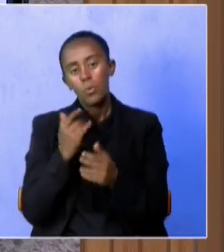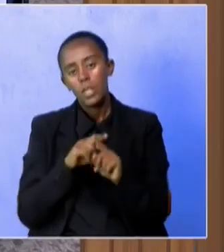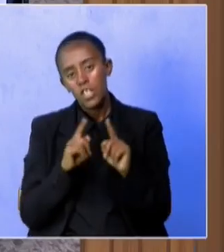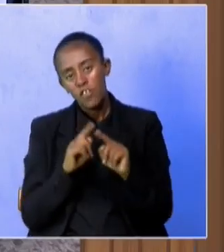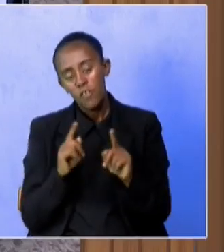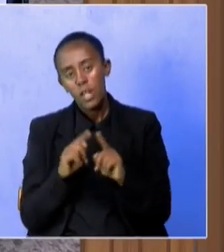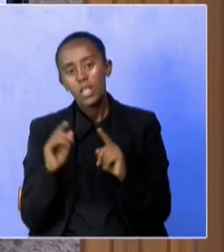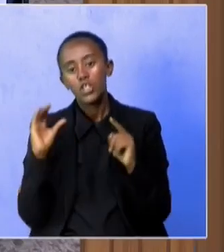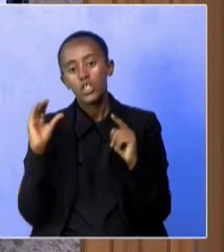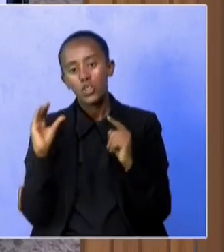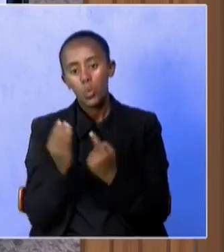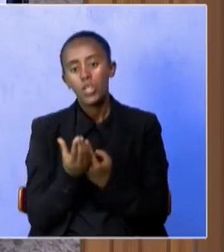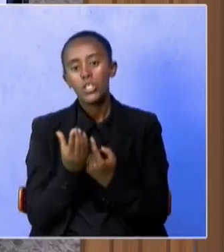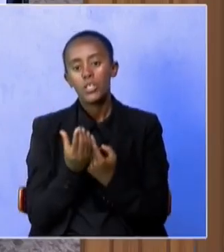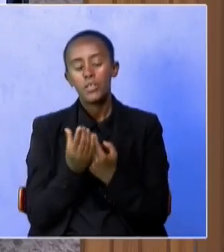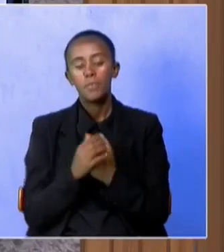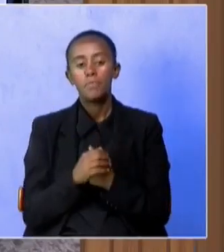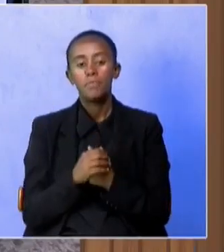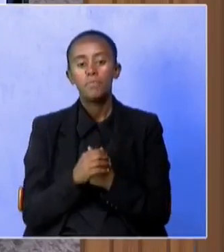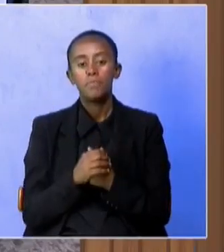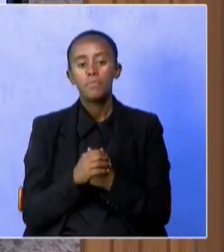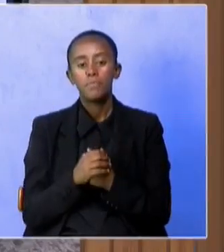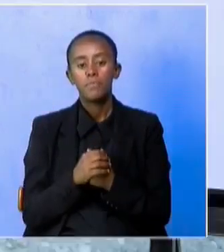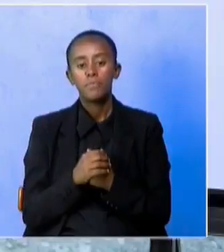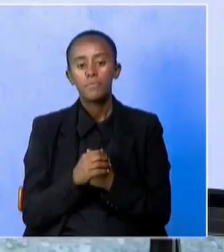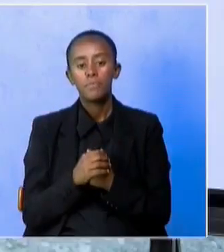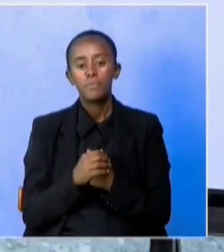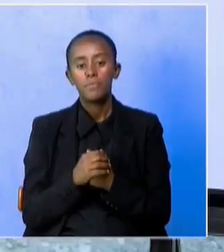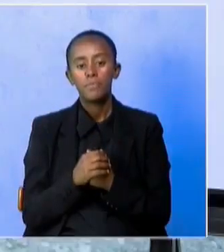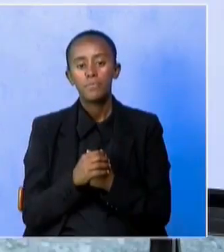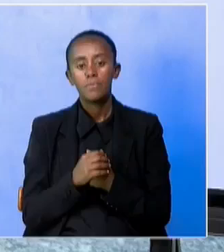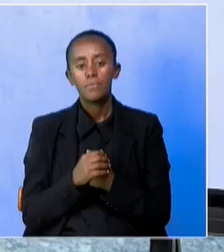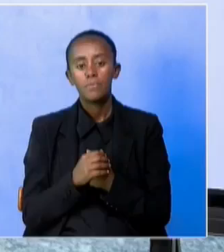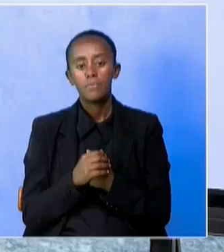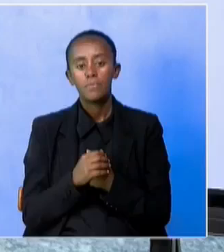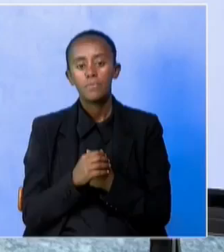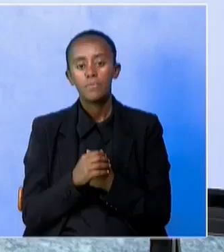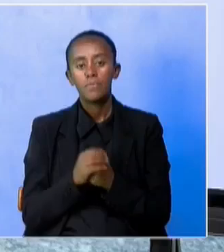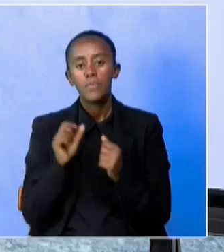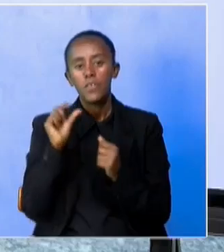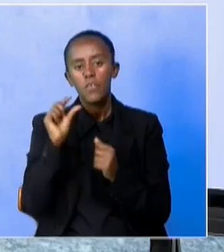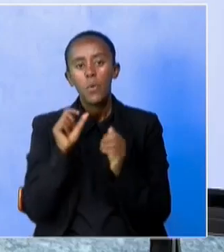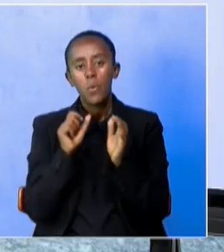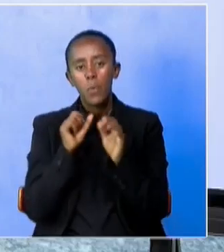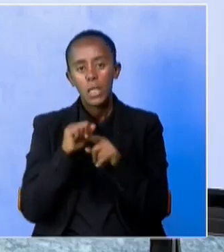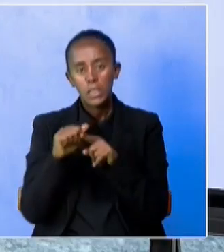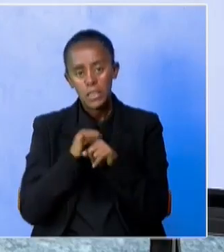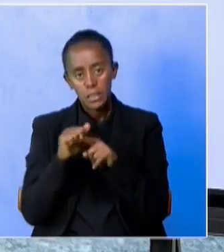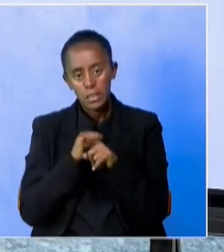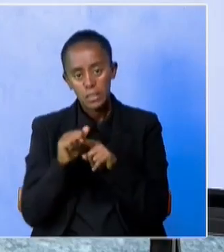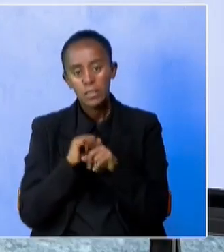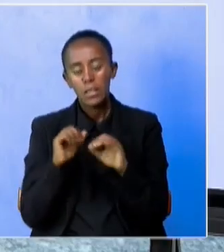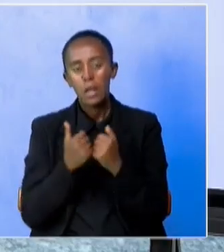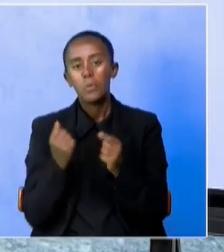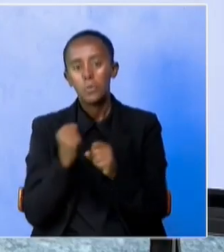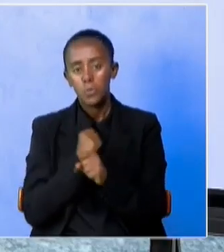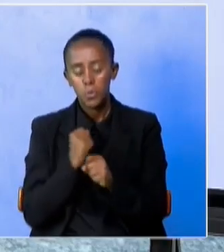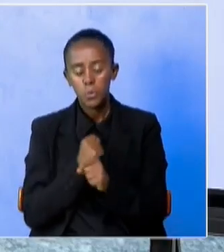let's see a few exercises and see how well you do. Okay.